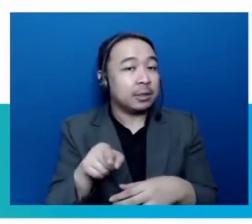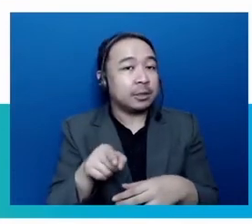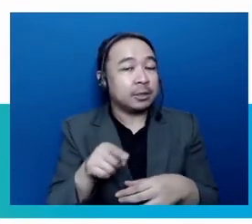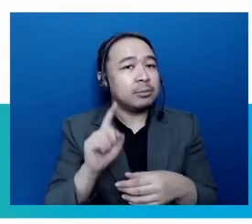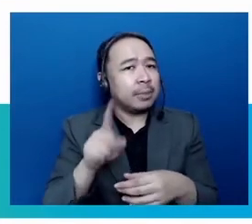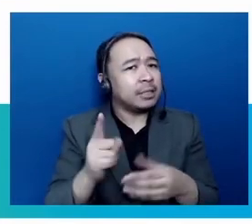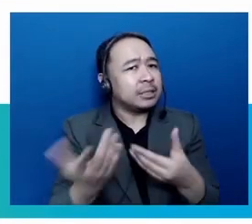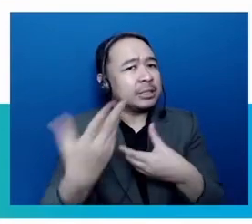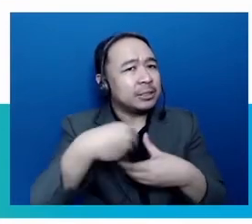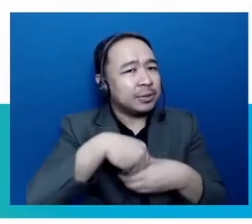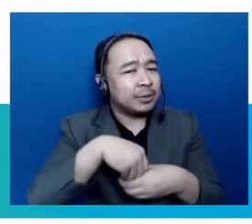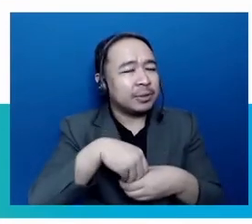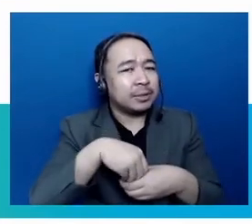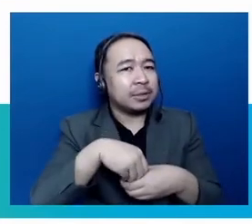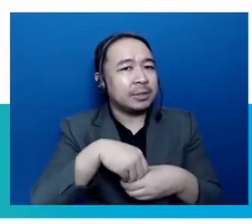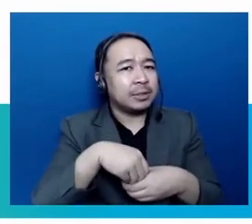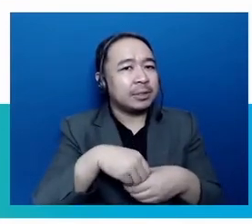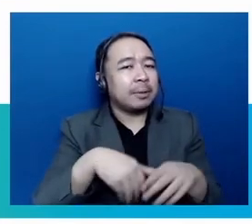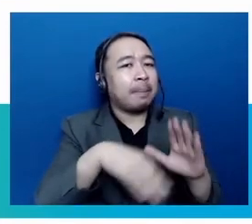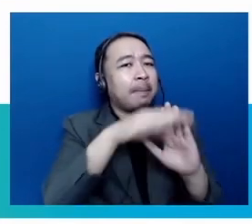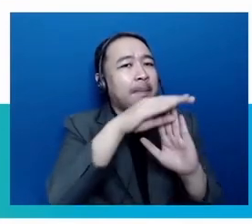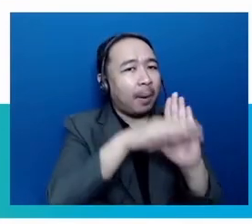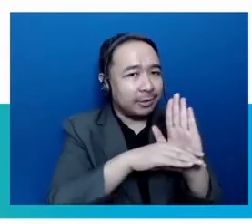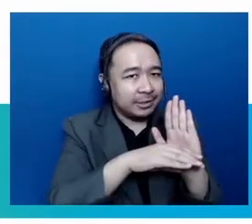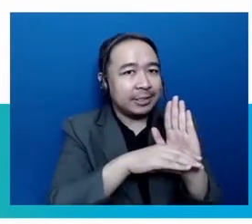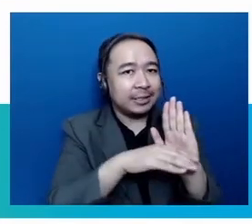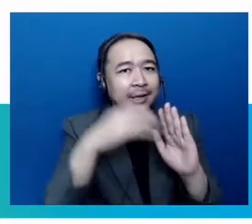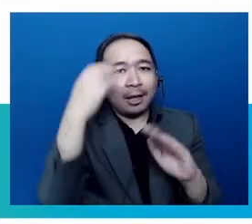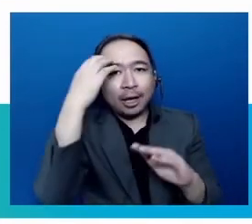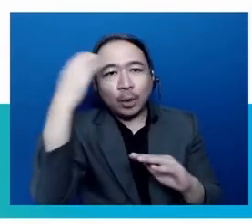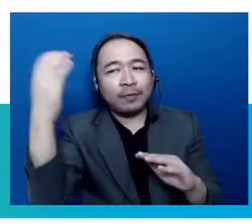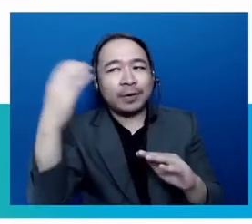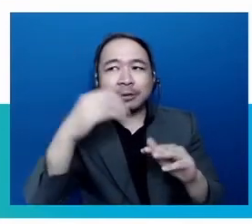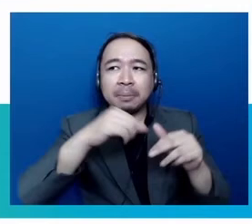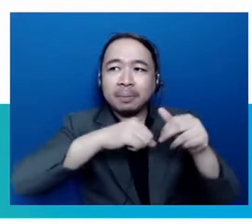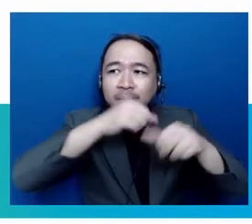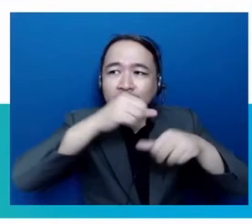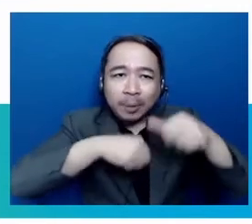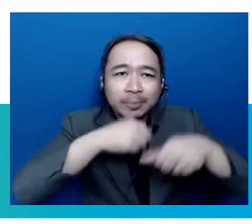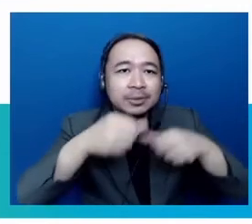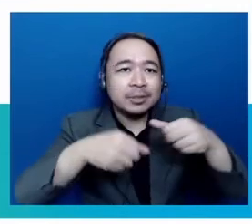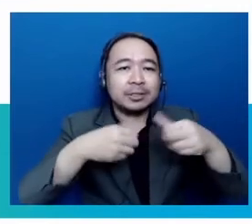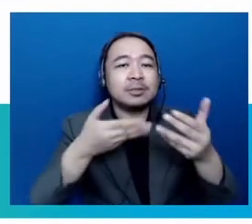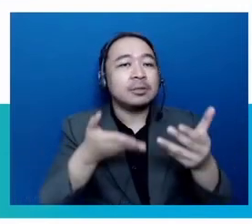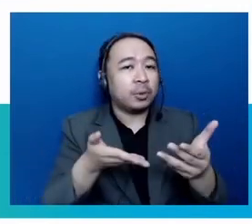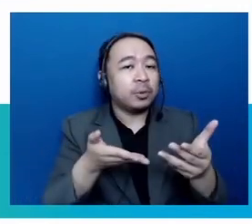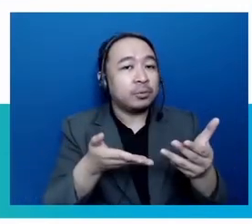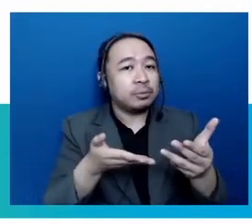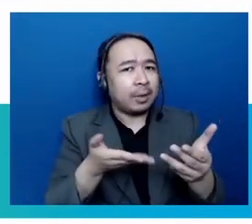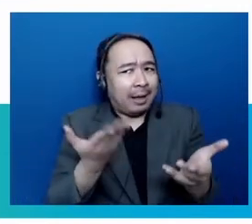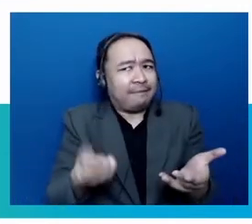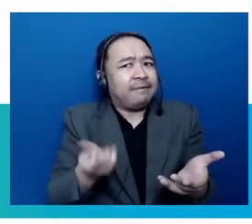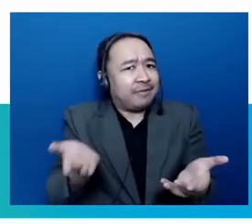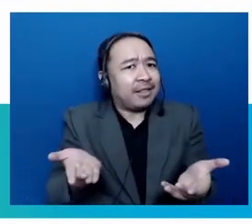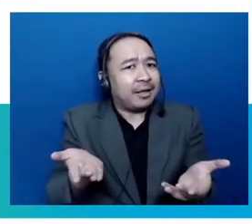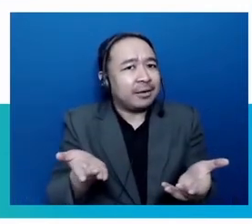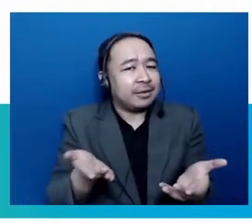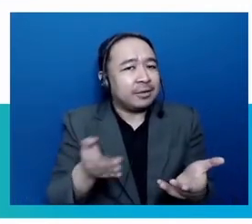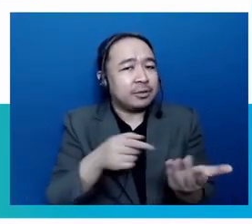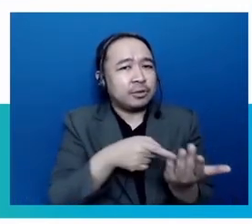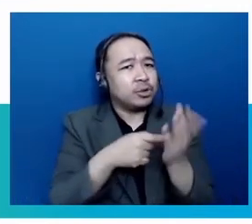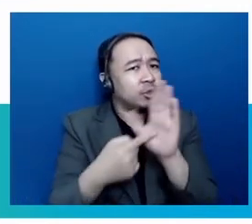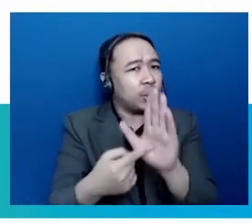when we take into consideration the policies and the governance systems that we are putting in place, that they do reflect